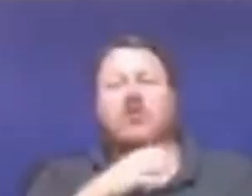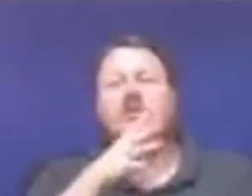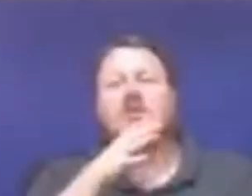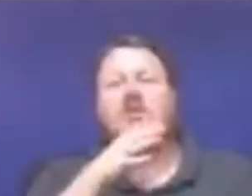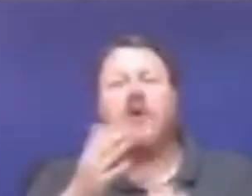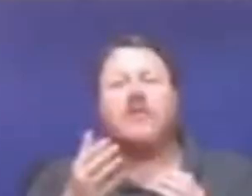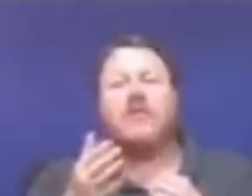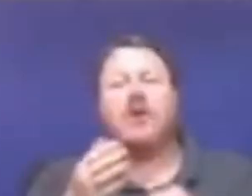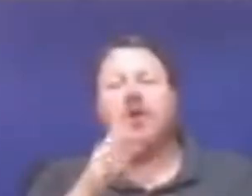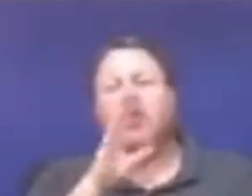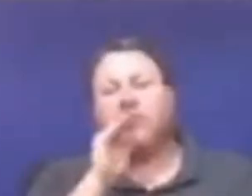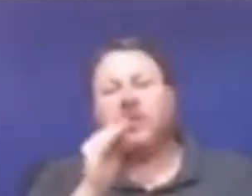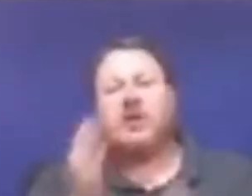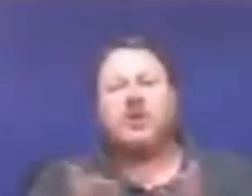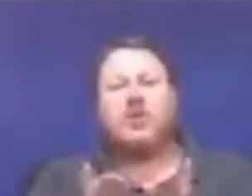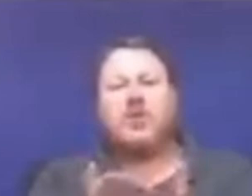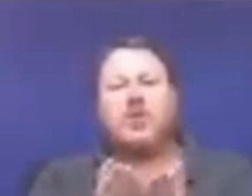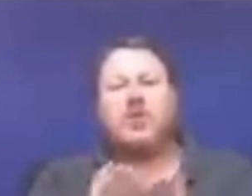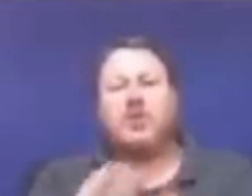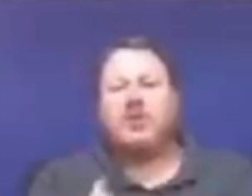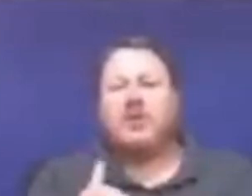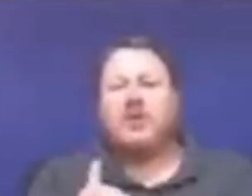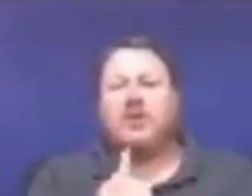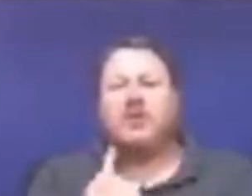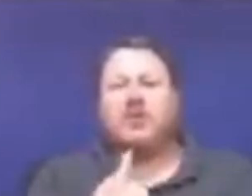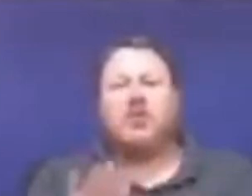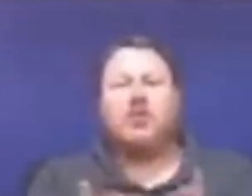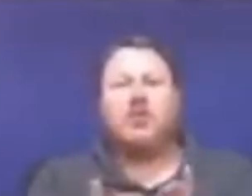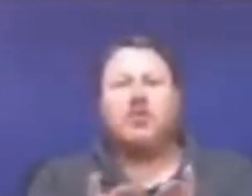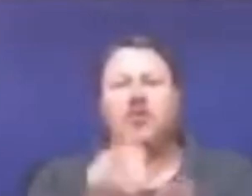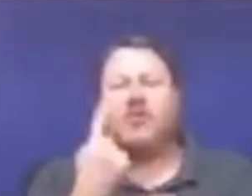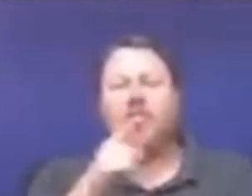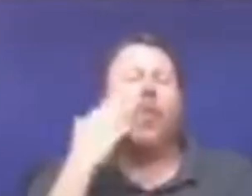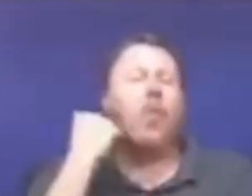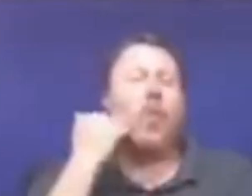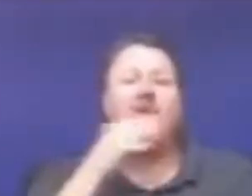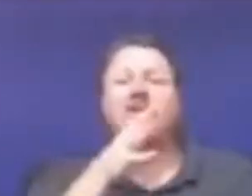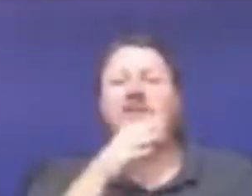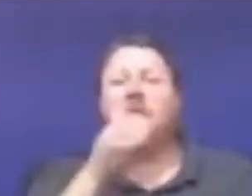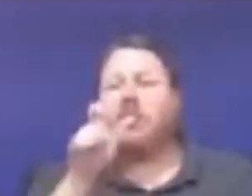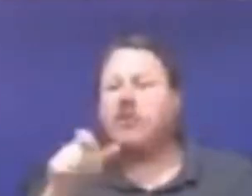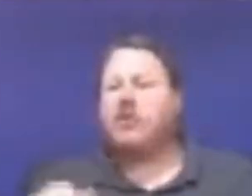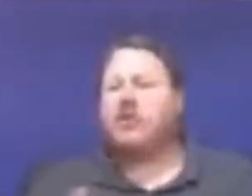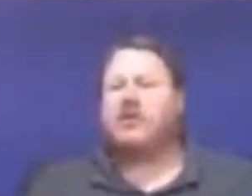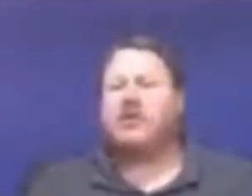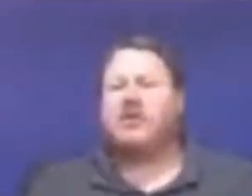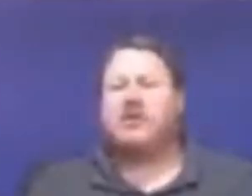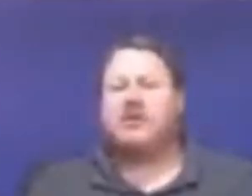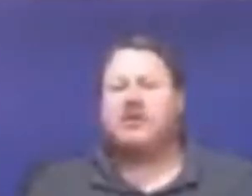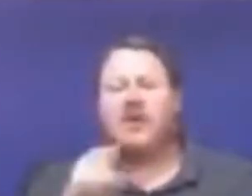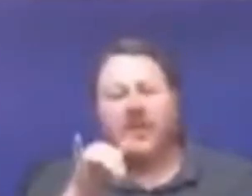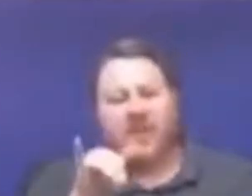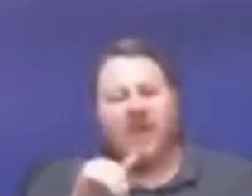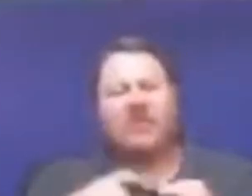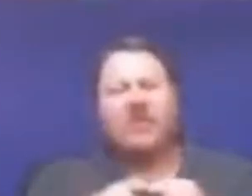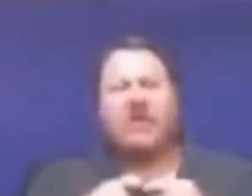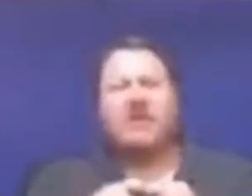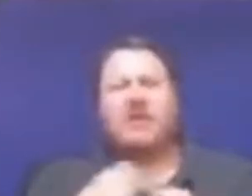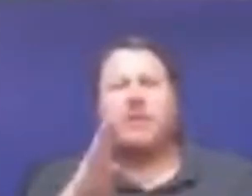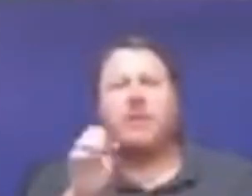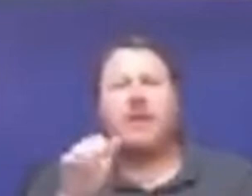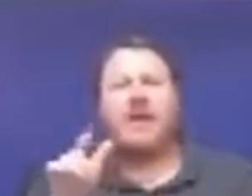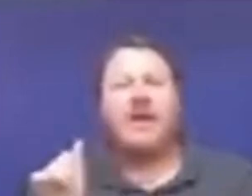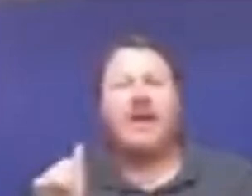Afrikaans-speaking schools as exclusive schools for white Afrikaners. So this is what they are fighting about, the Bella Bill, is